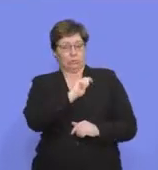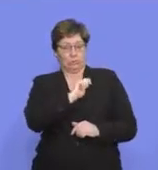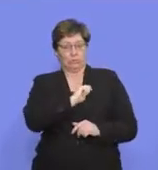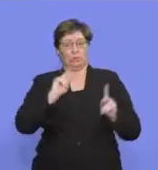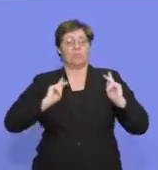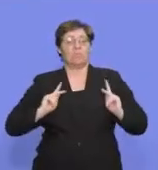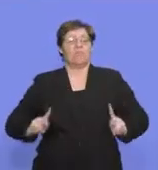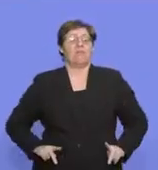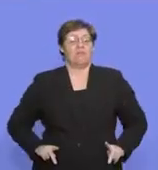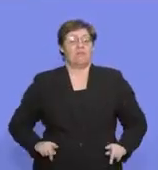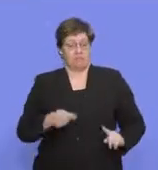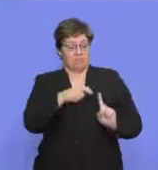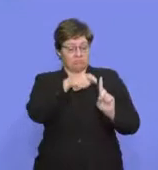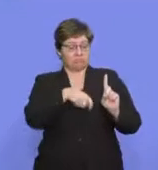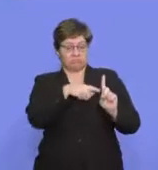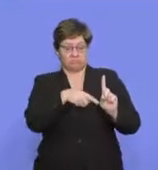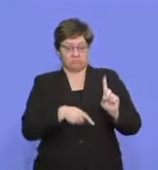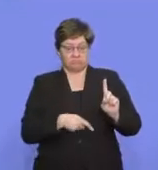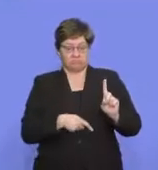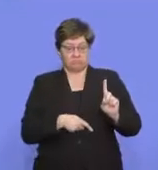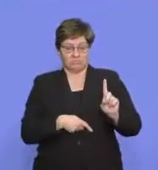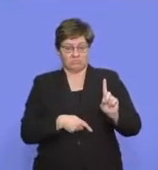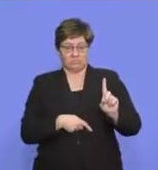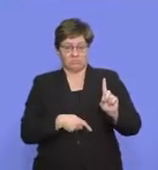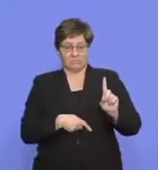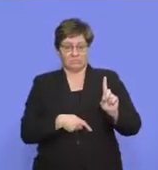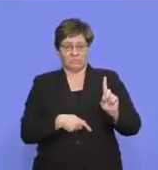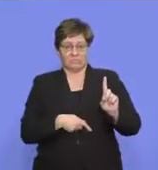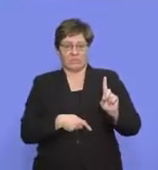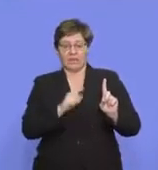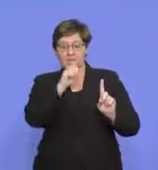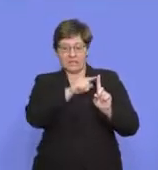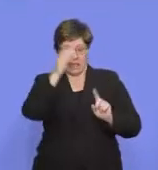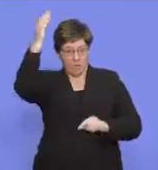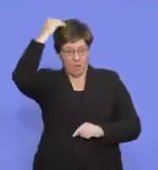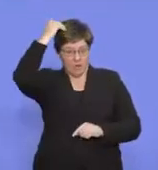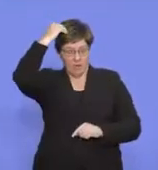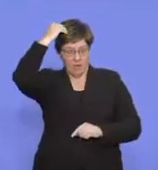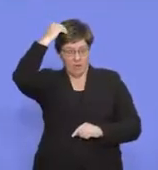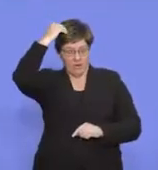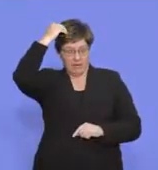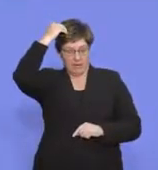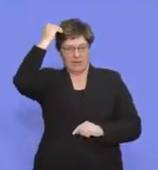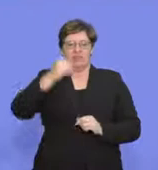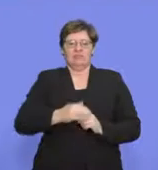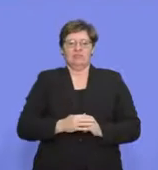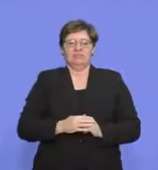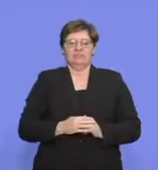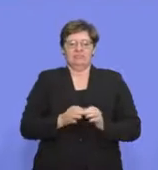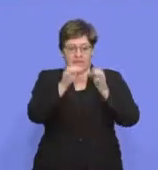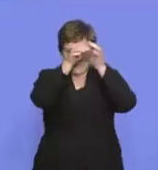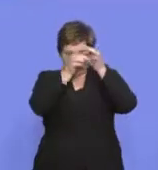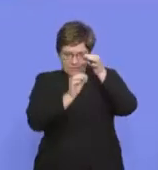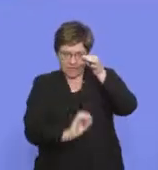being. And you can see here, there is the brain. There's a spinal